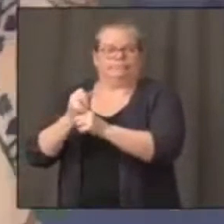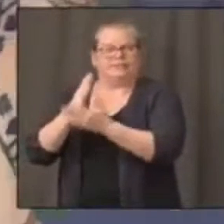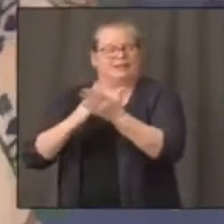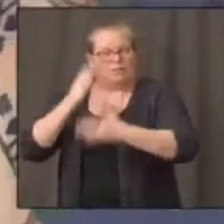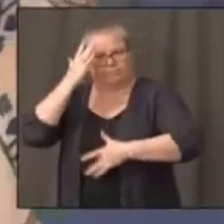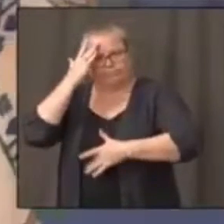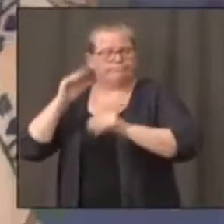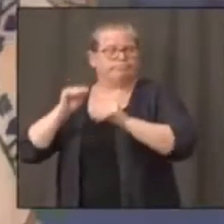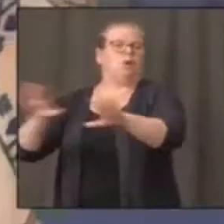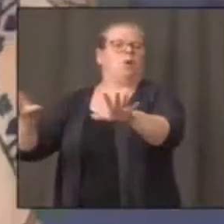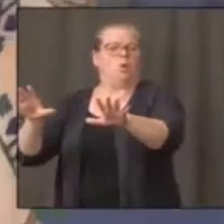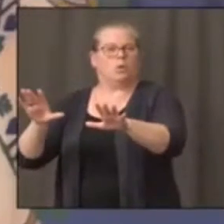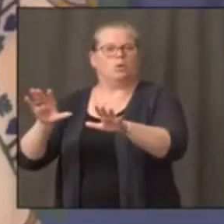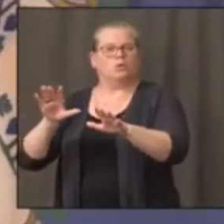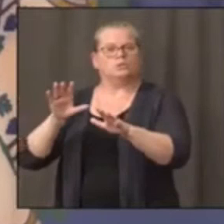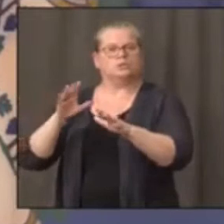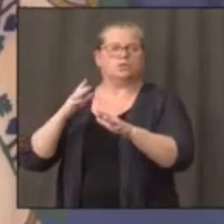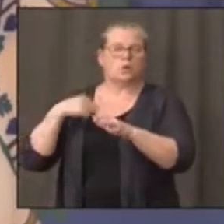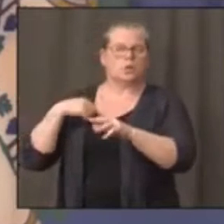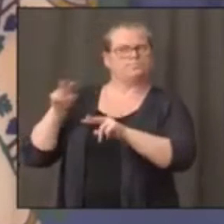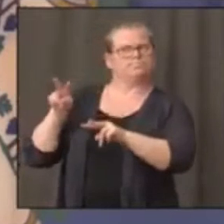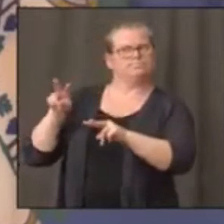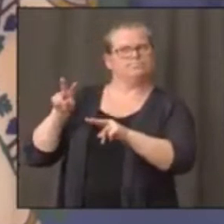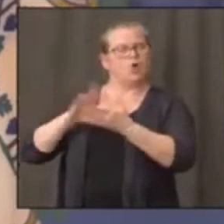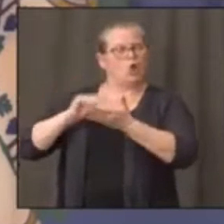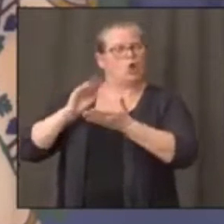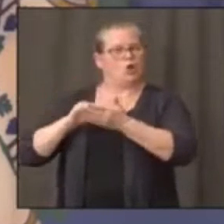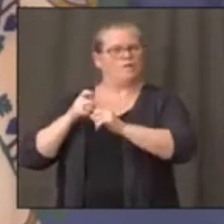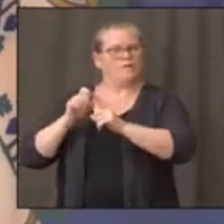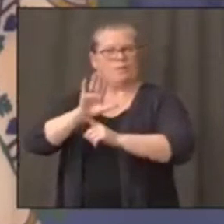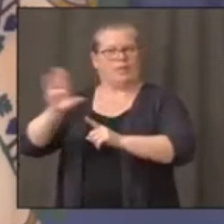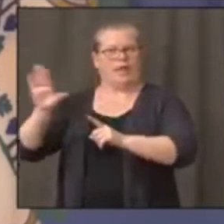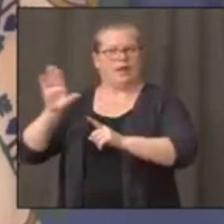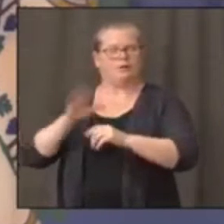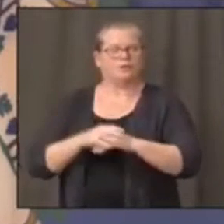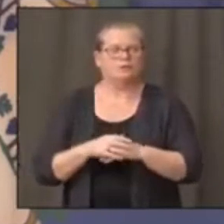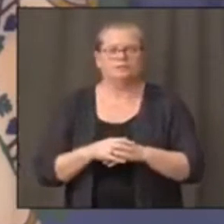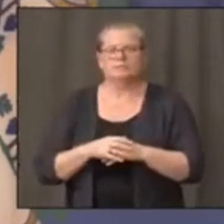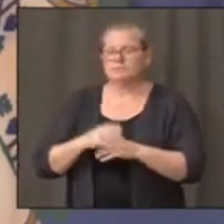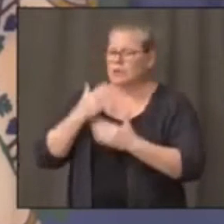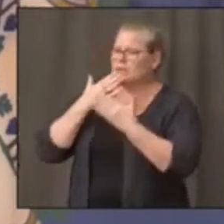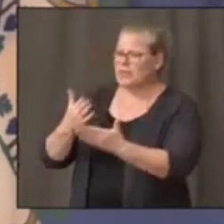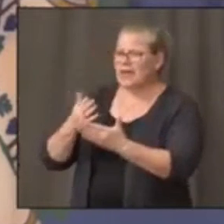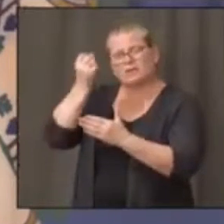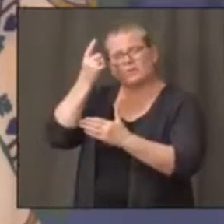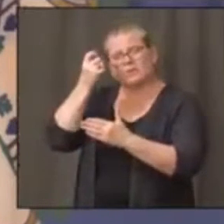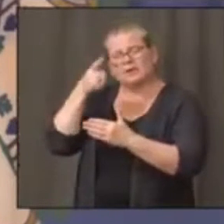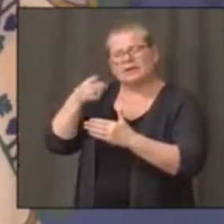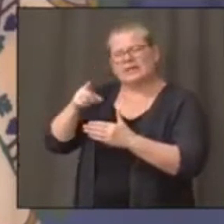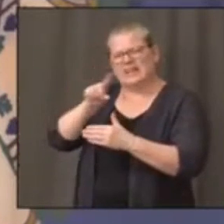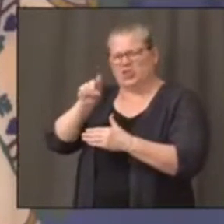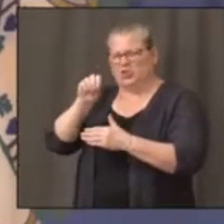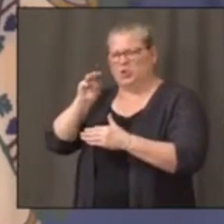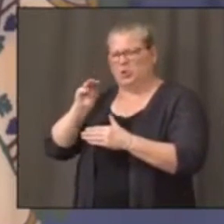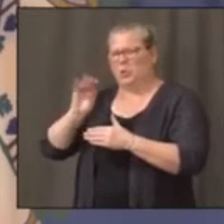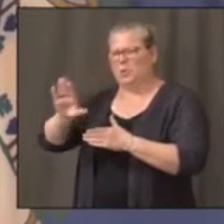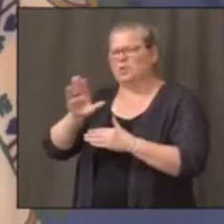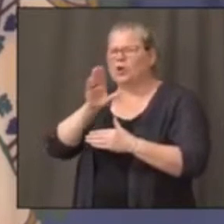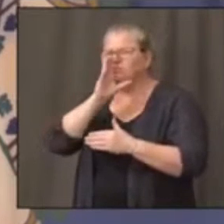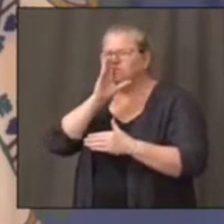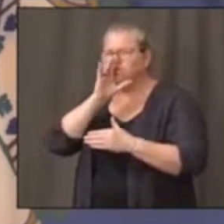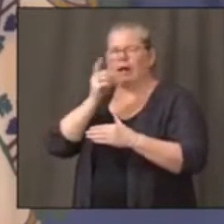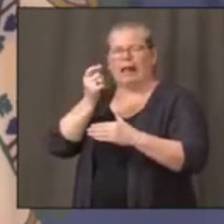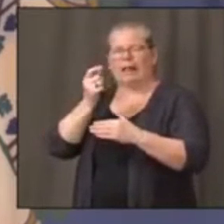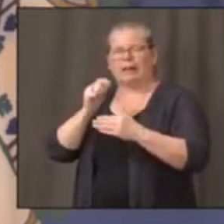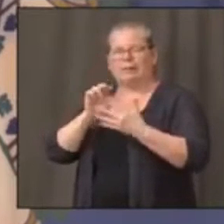you. And your kid may be downstairs on Zoom because your audio is breaking up just a little bit if you have connection there.